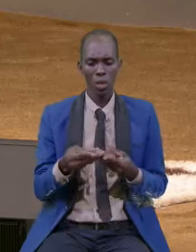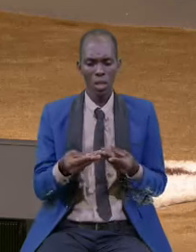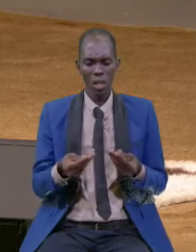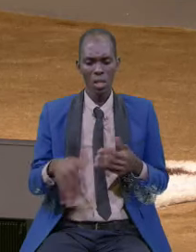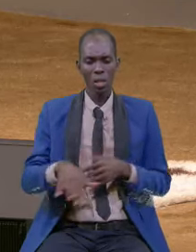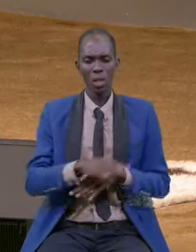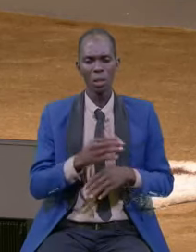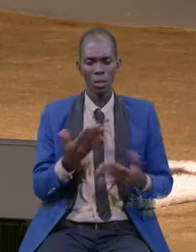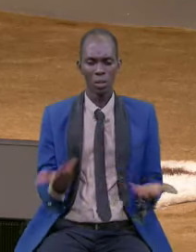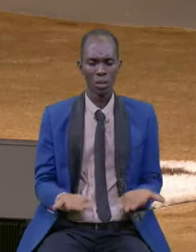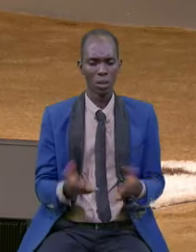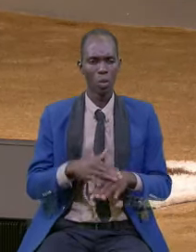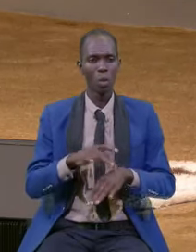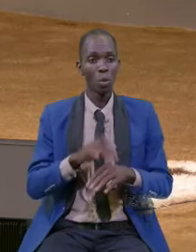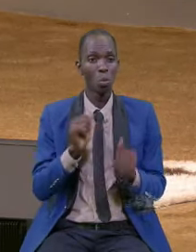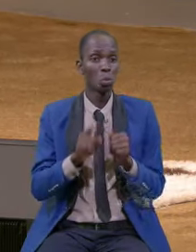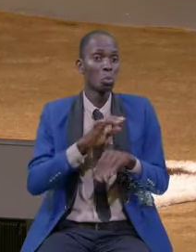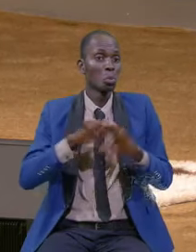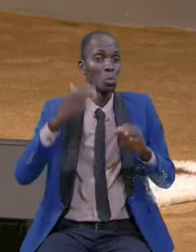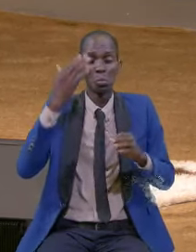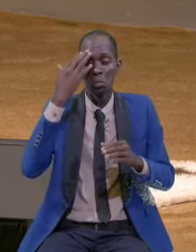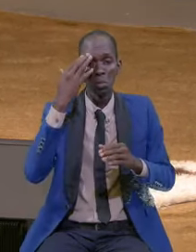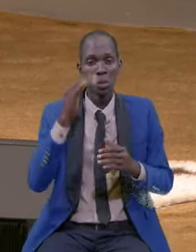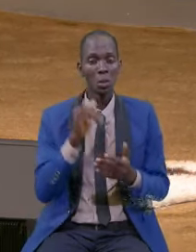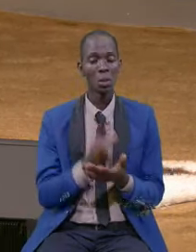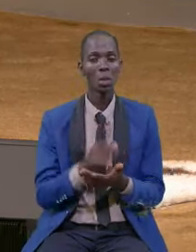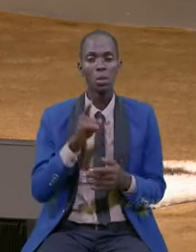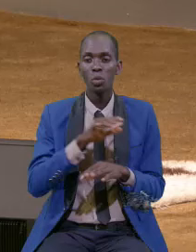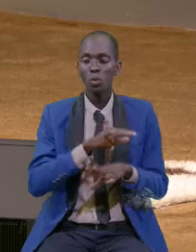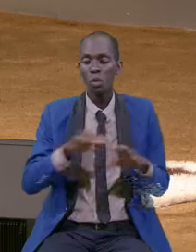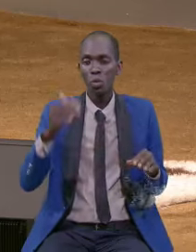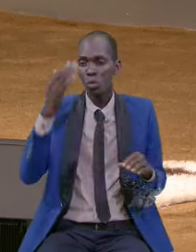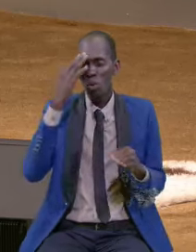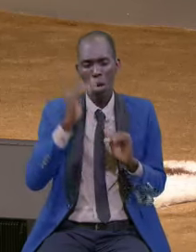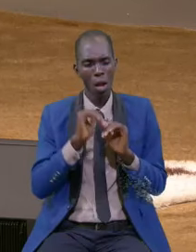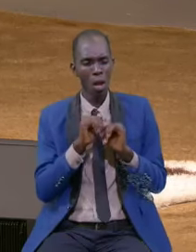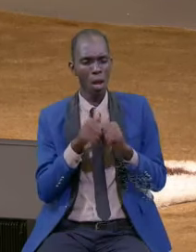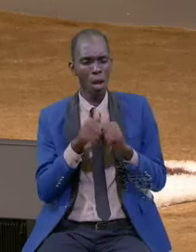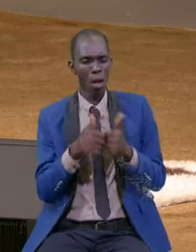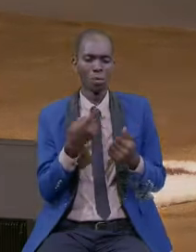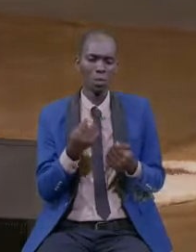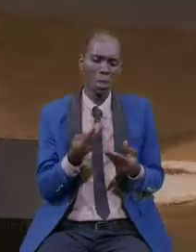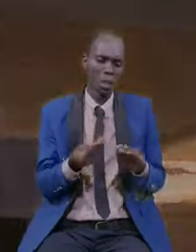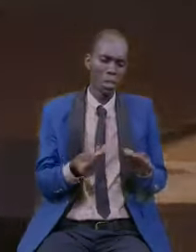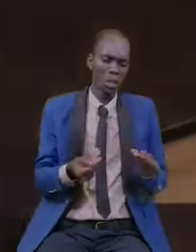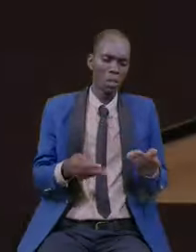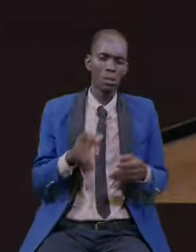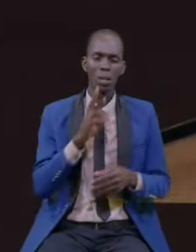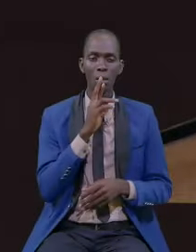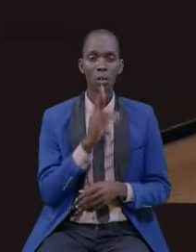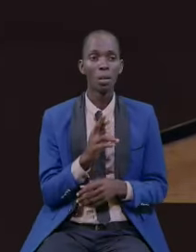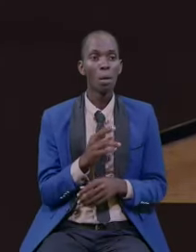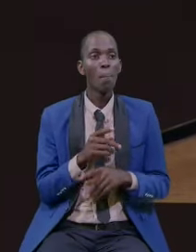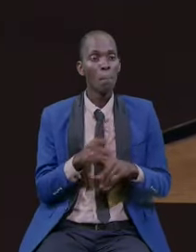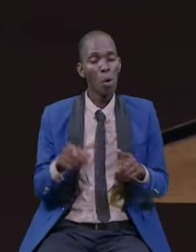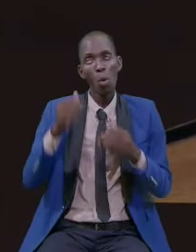known, that he did not even know how the land looked like. And he obeyed, knowing